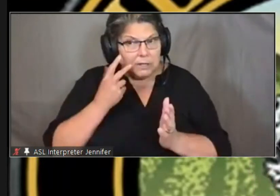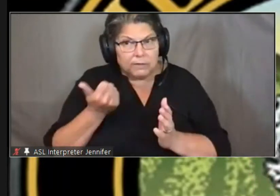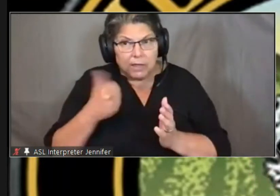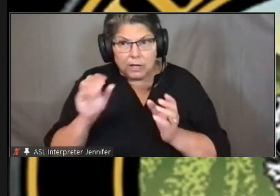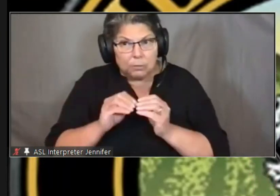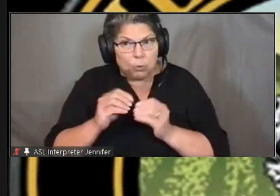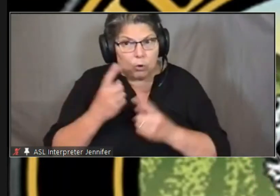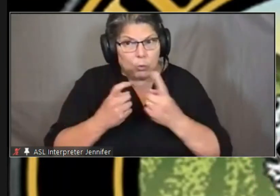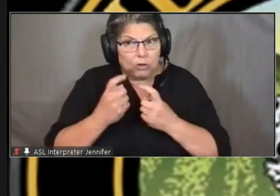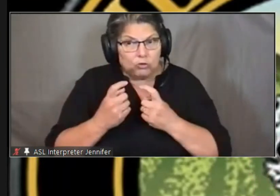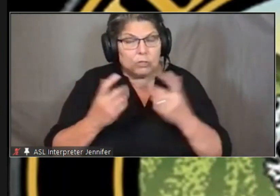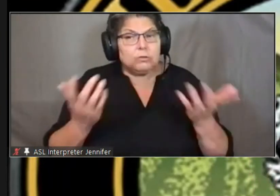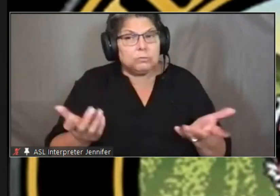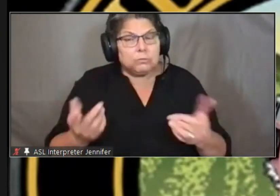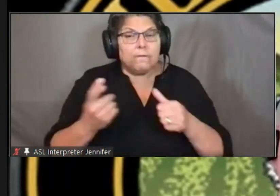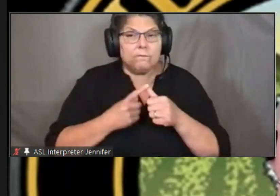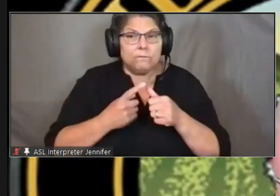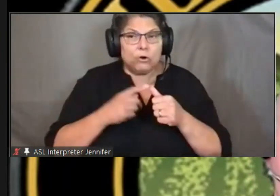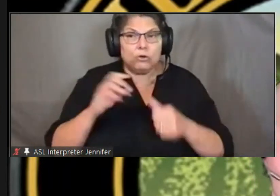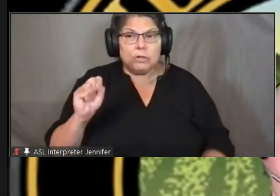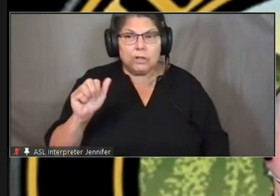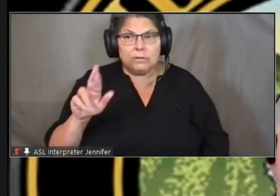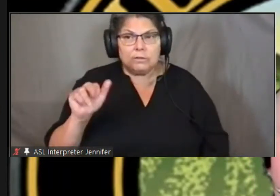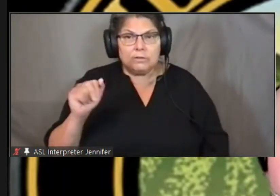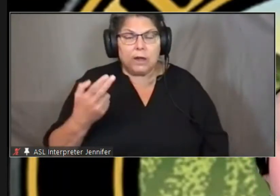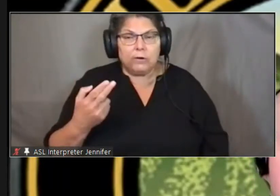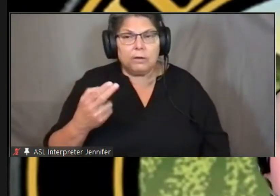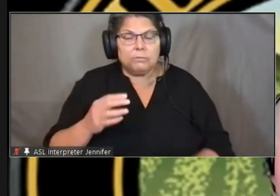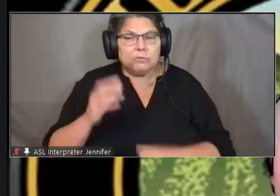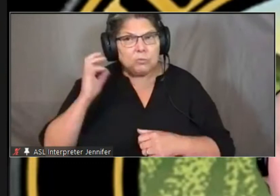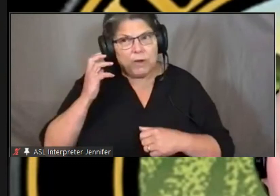questions. So starting off with Sarah, KZYX&Z.